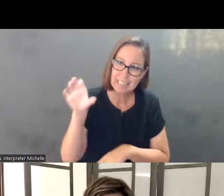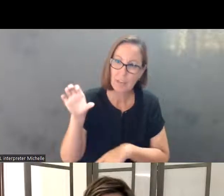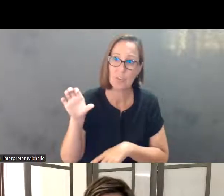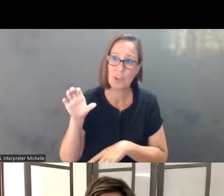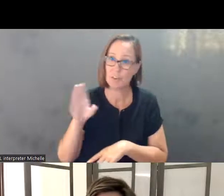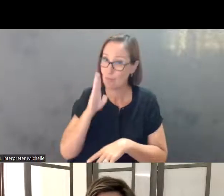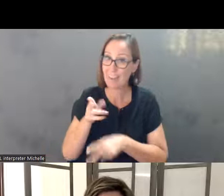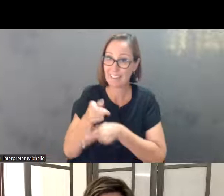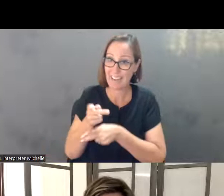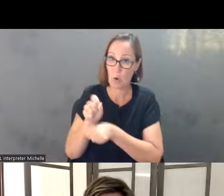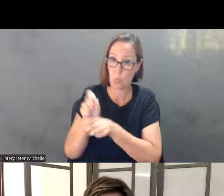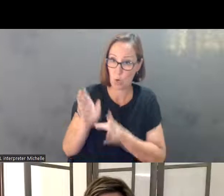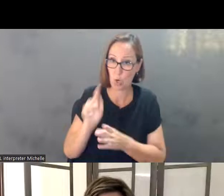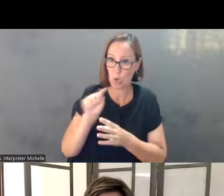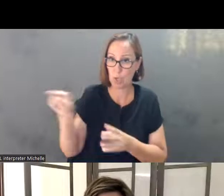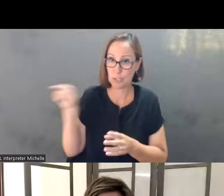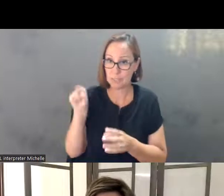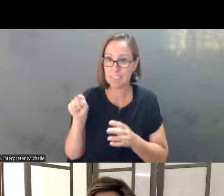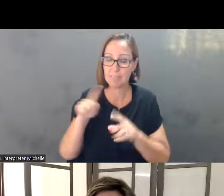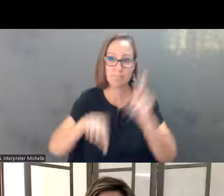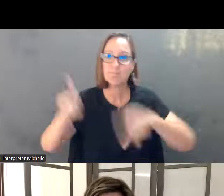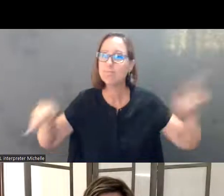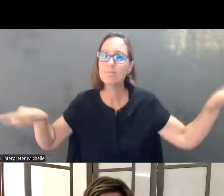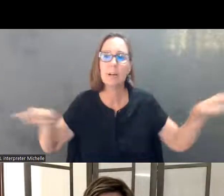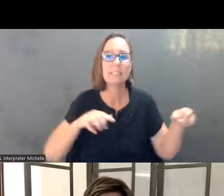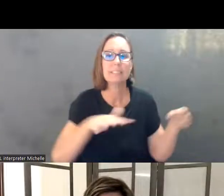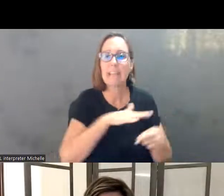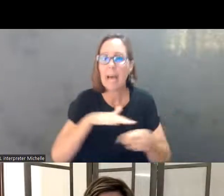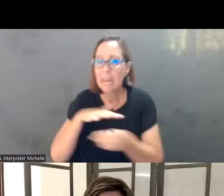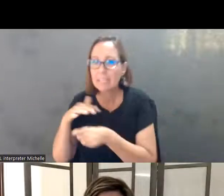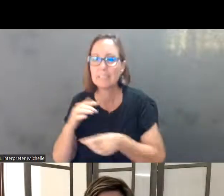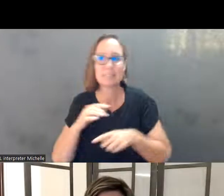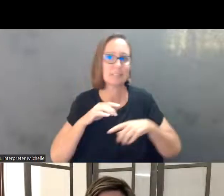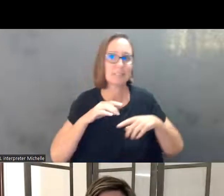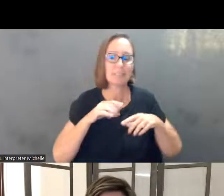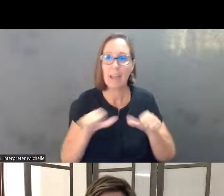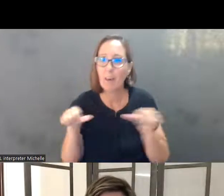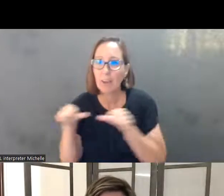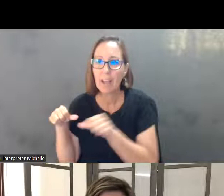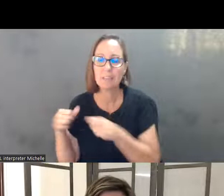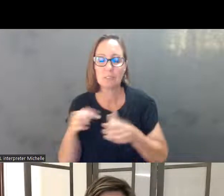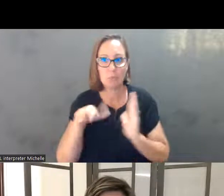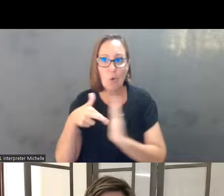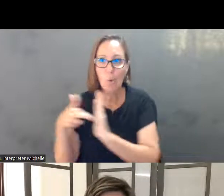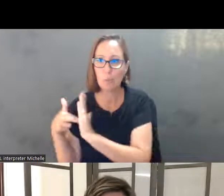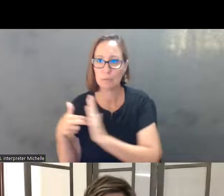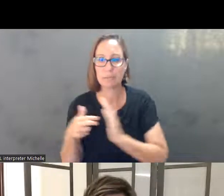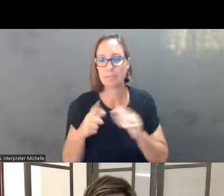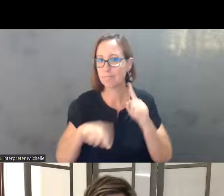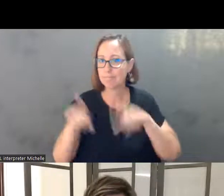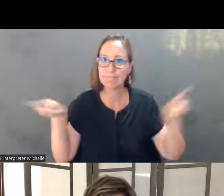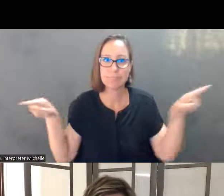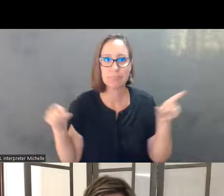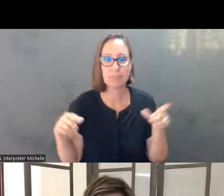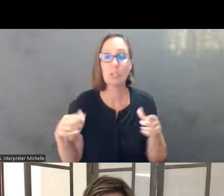care workers in a variety of settings, in a variety of roles. And what we were interested in hearing from the